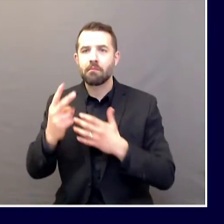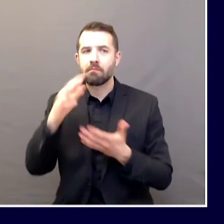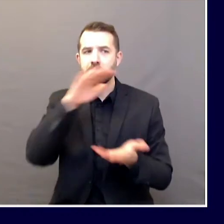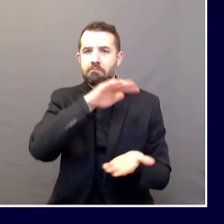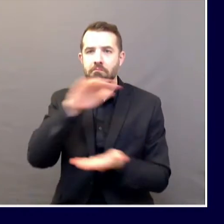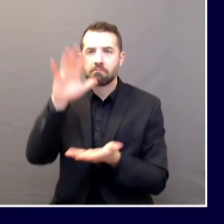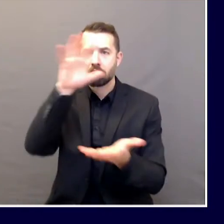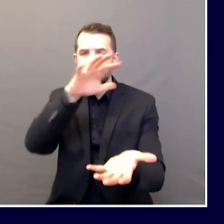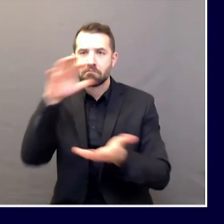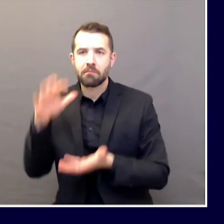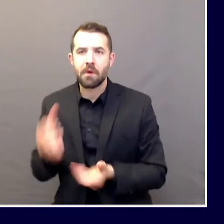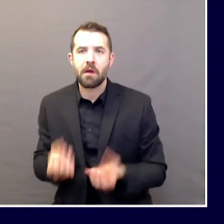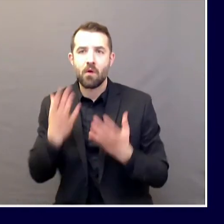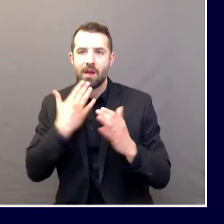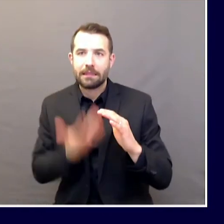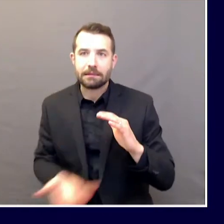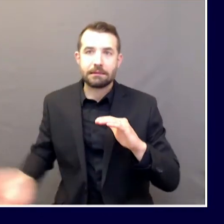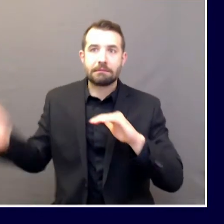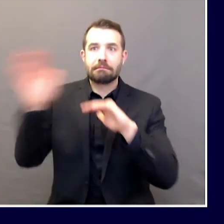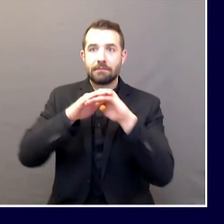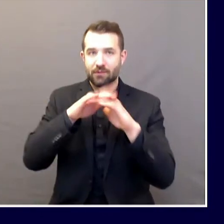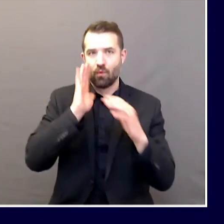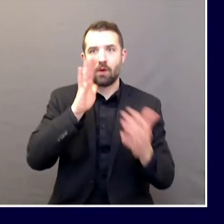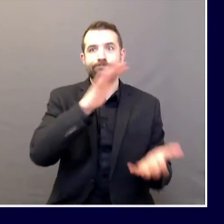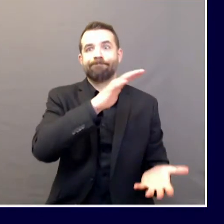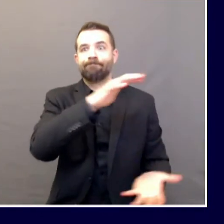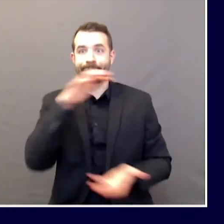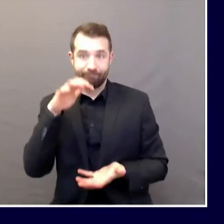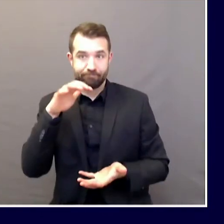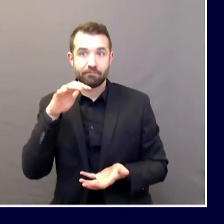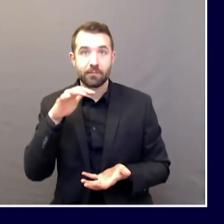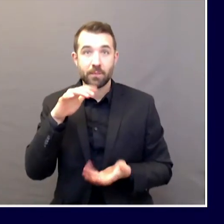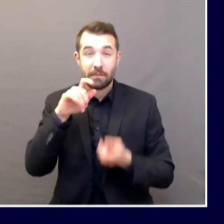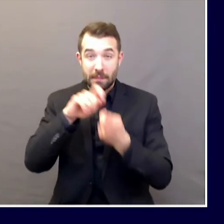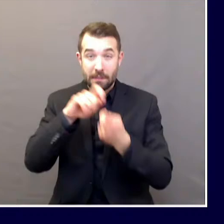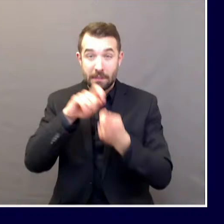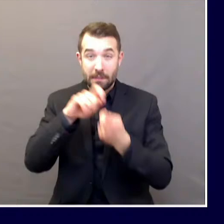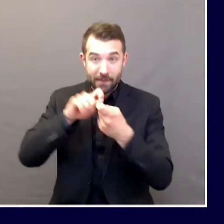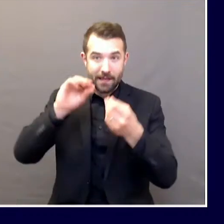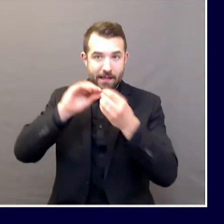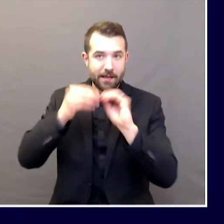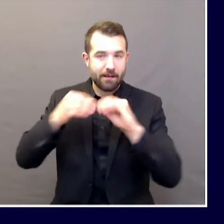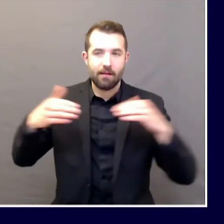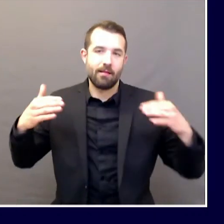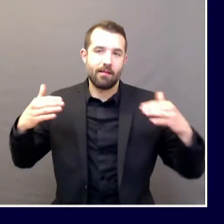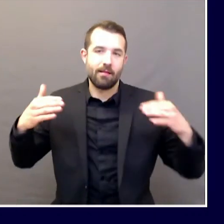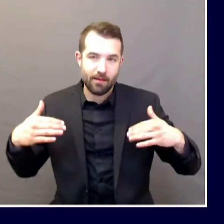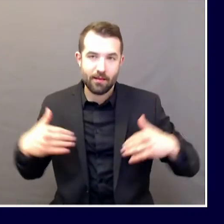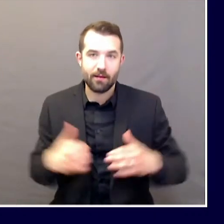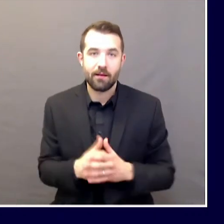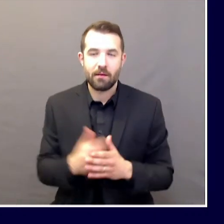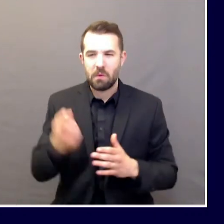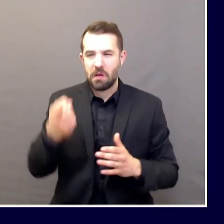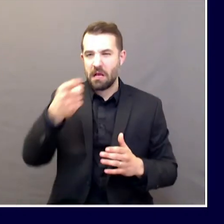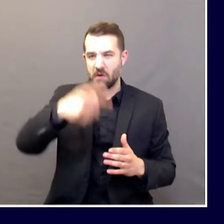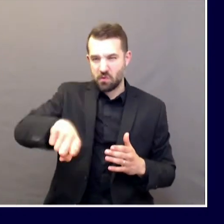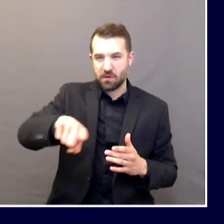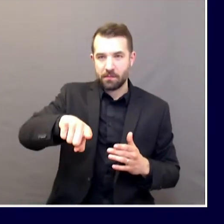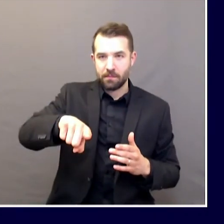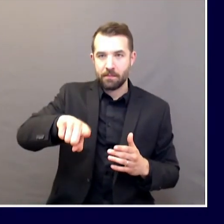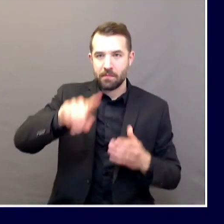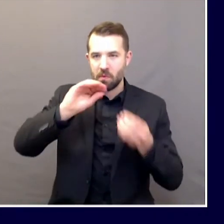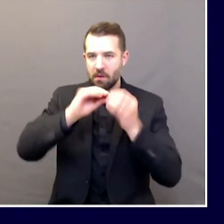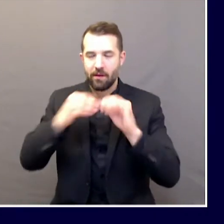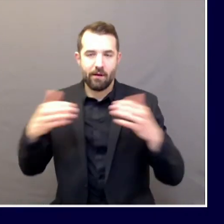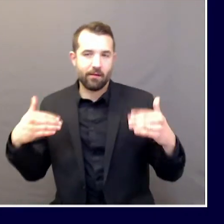supply. And although we don't have our final complete numbers for next week in the state of Maine, based